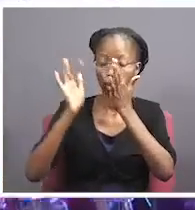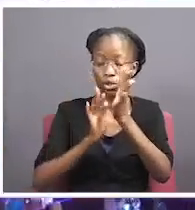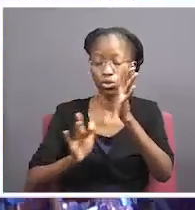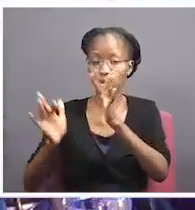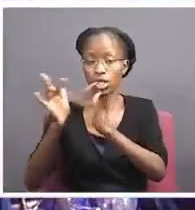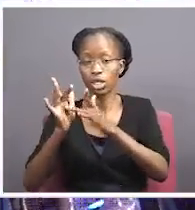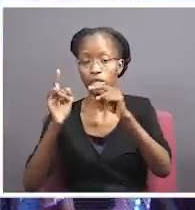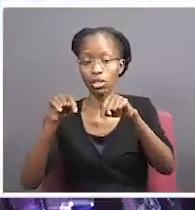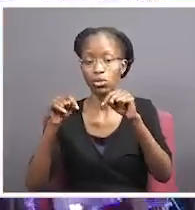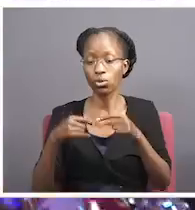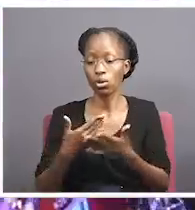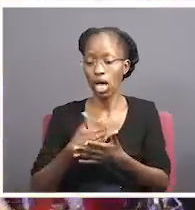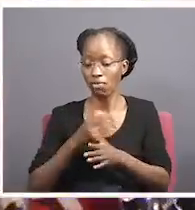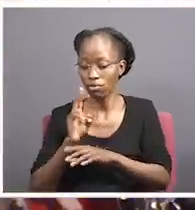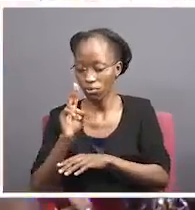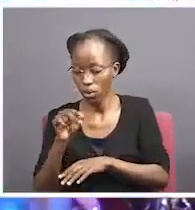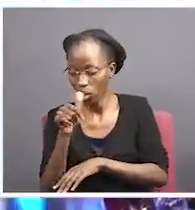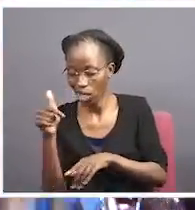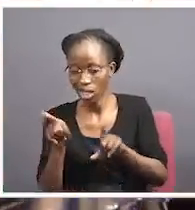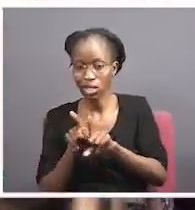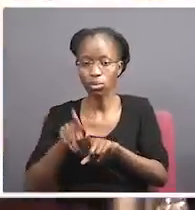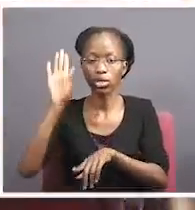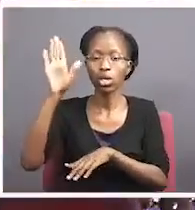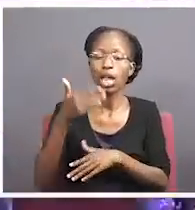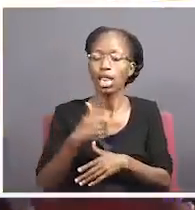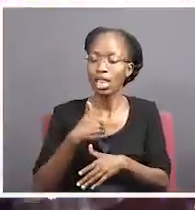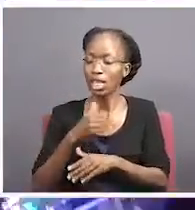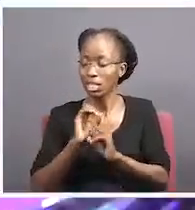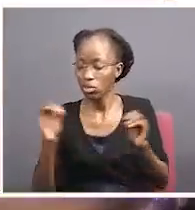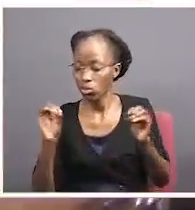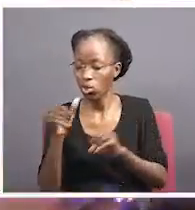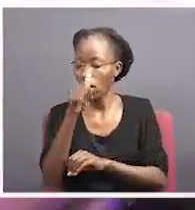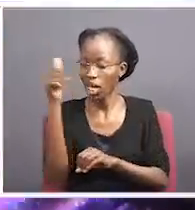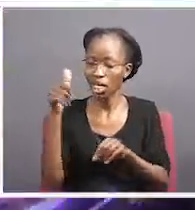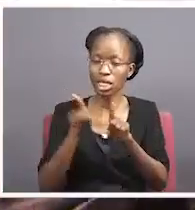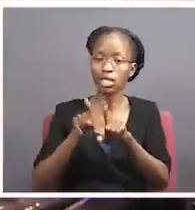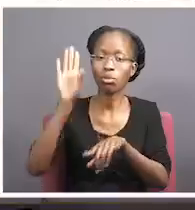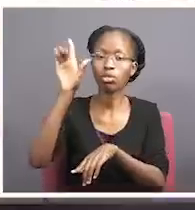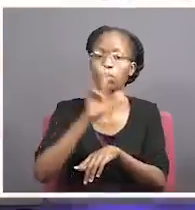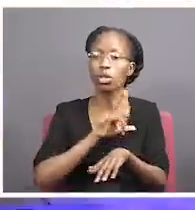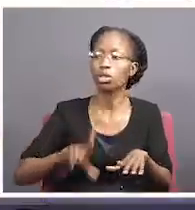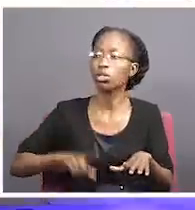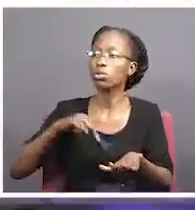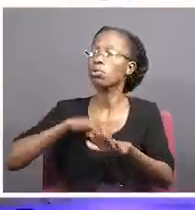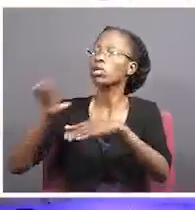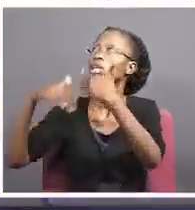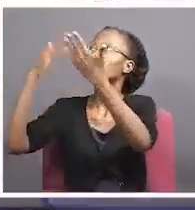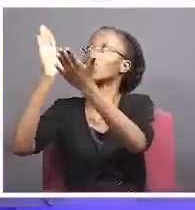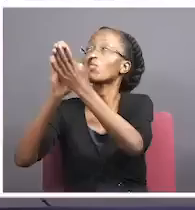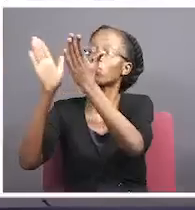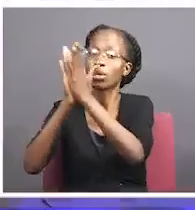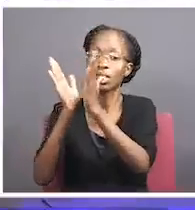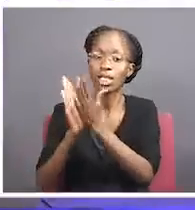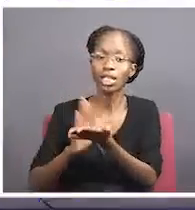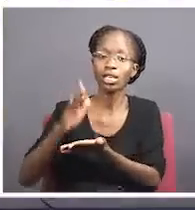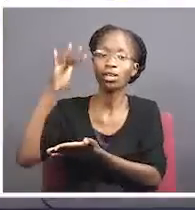you, Jesus, today. There is none like you. There is none like you, Jesus. We give you